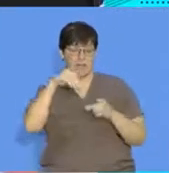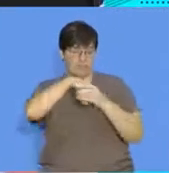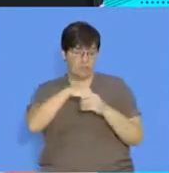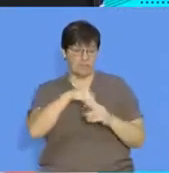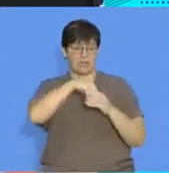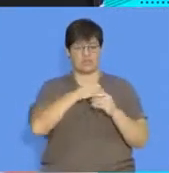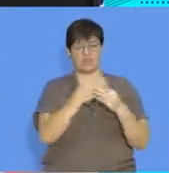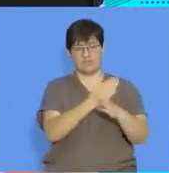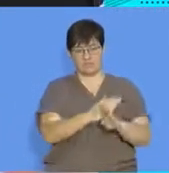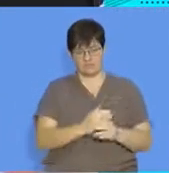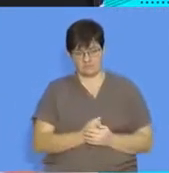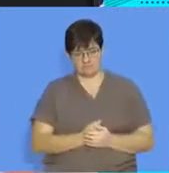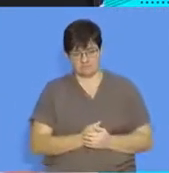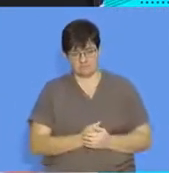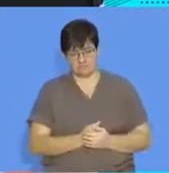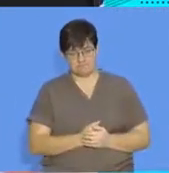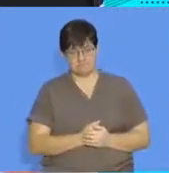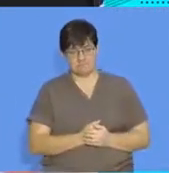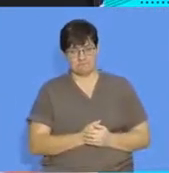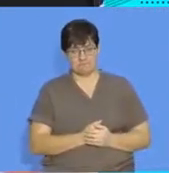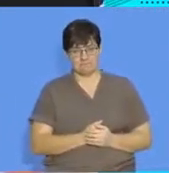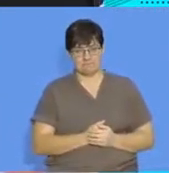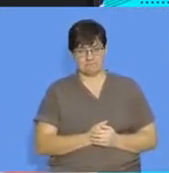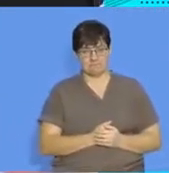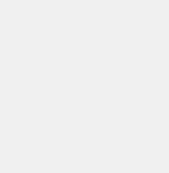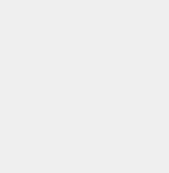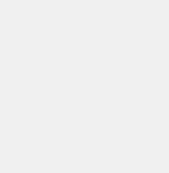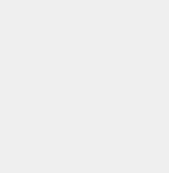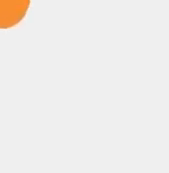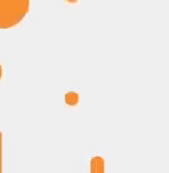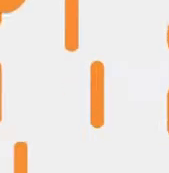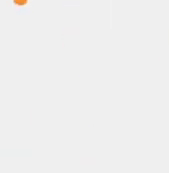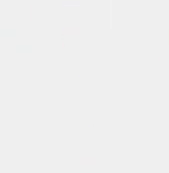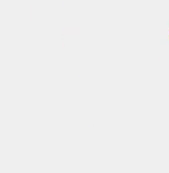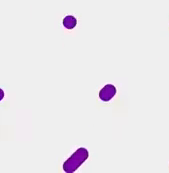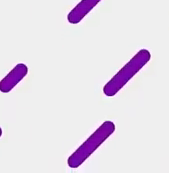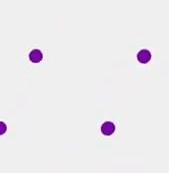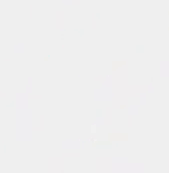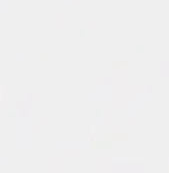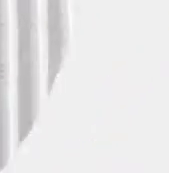questions that involve internal resistance. See you after the break.